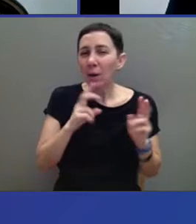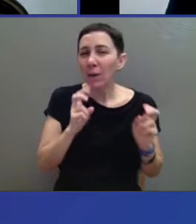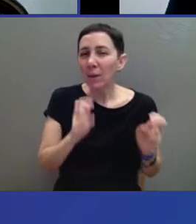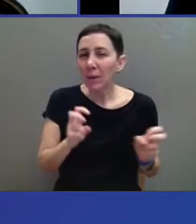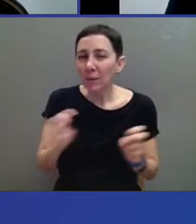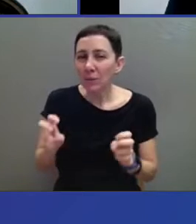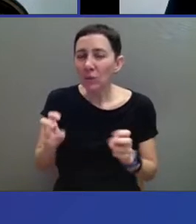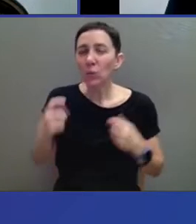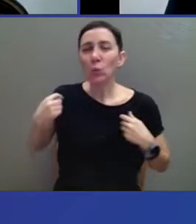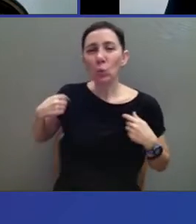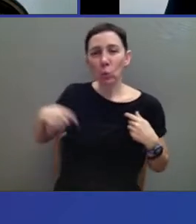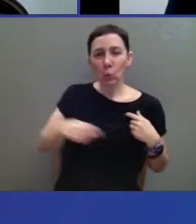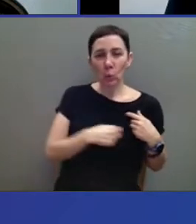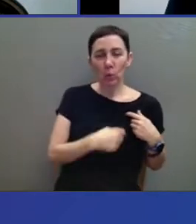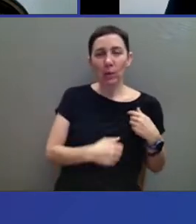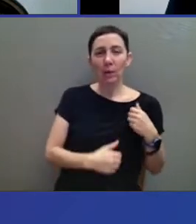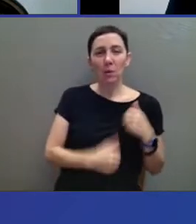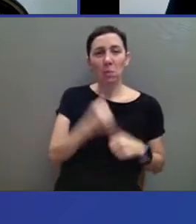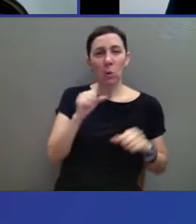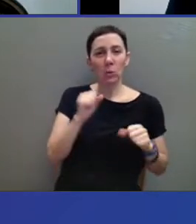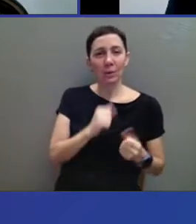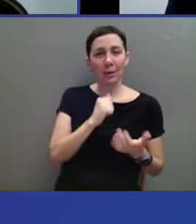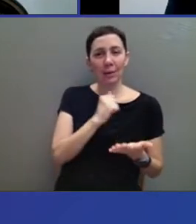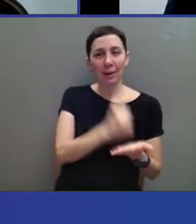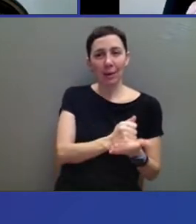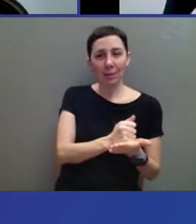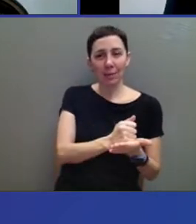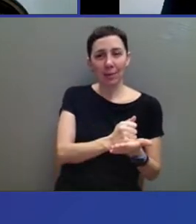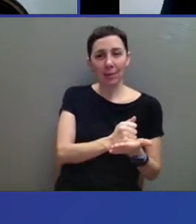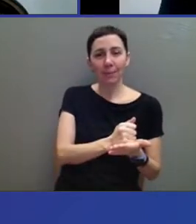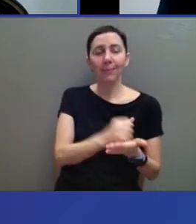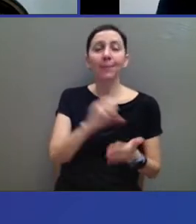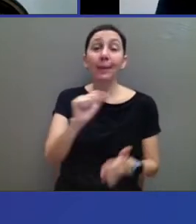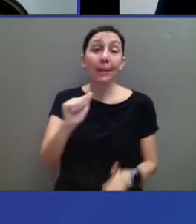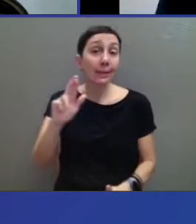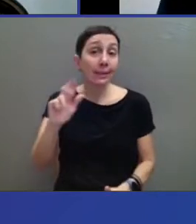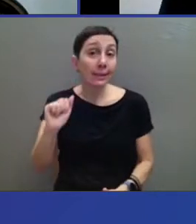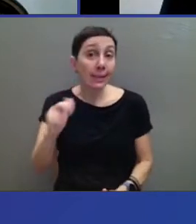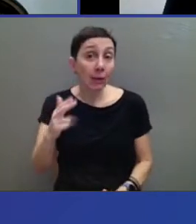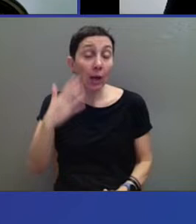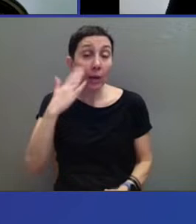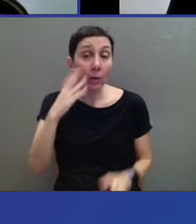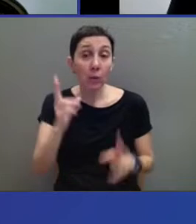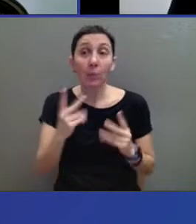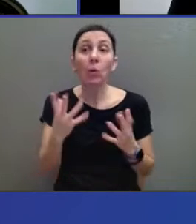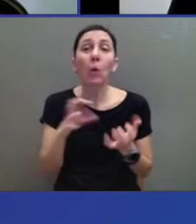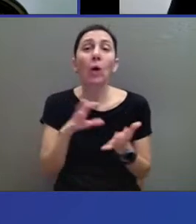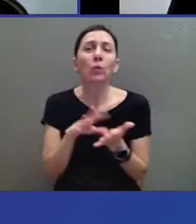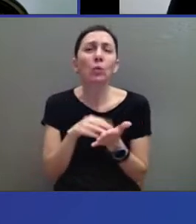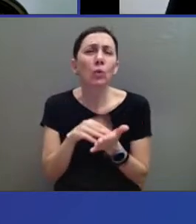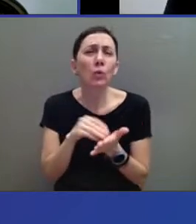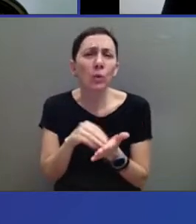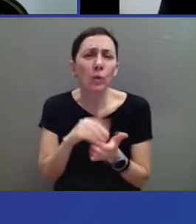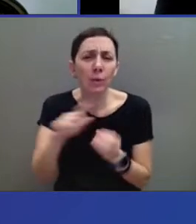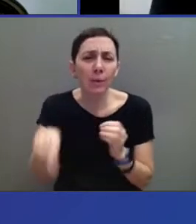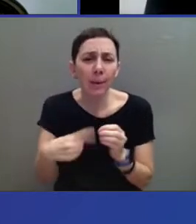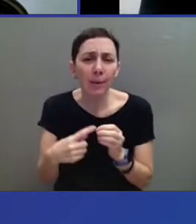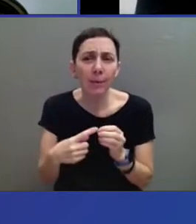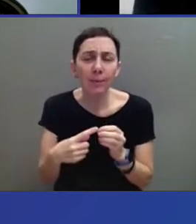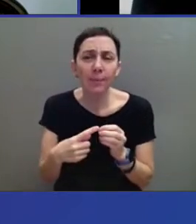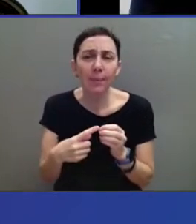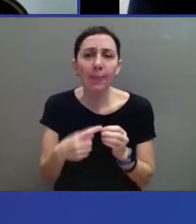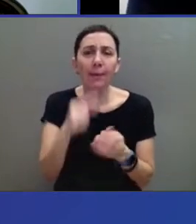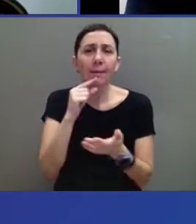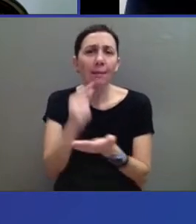best positioned to address. Sarah, I know that folks are really eager to learn about, the